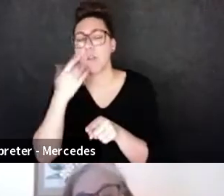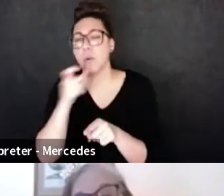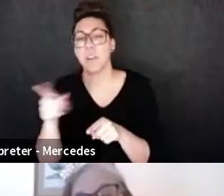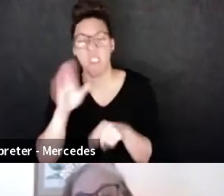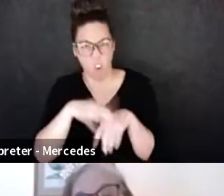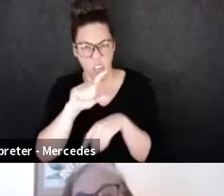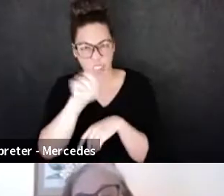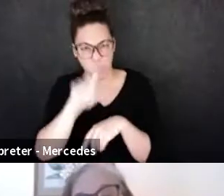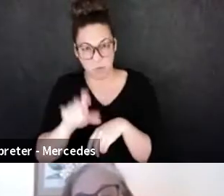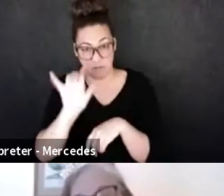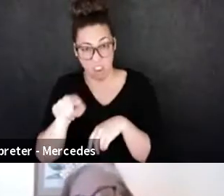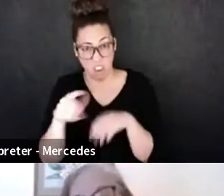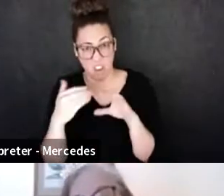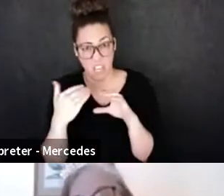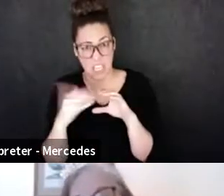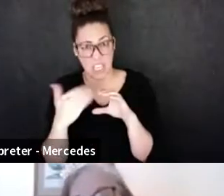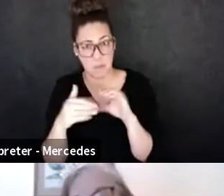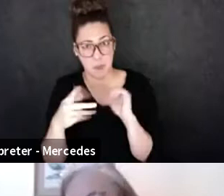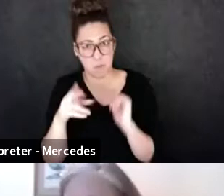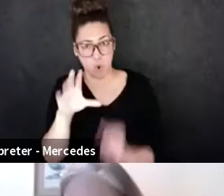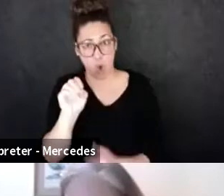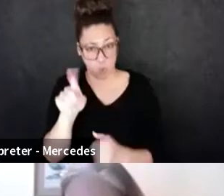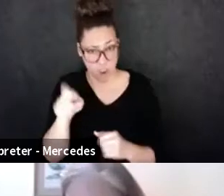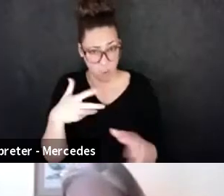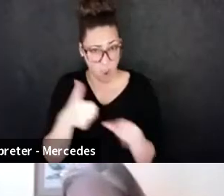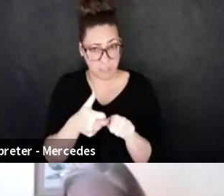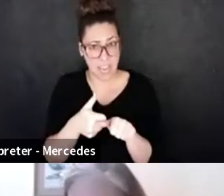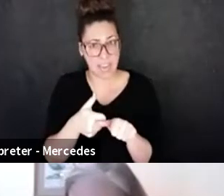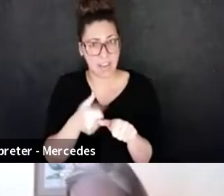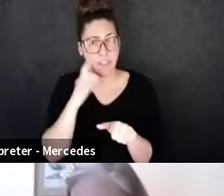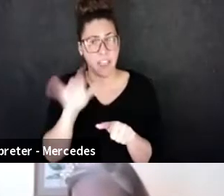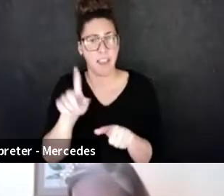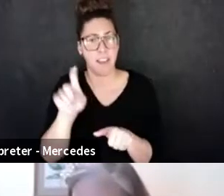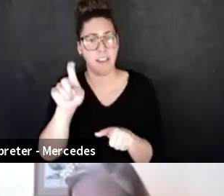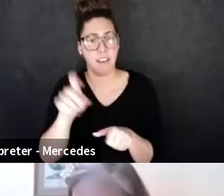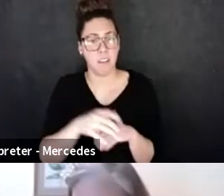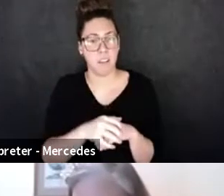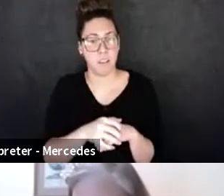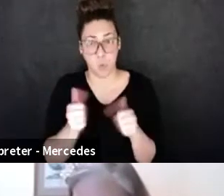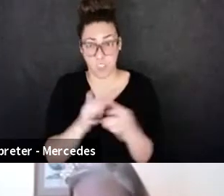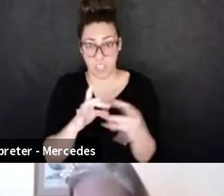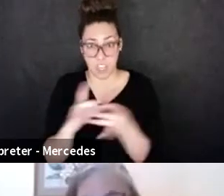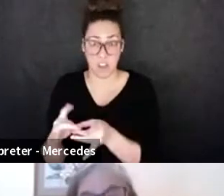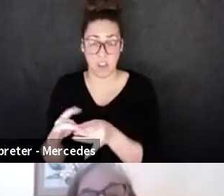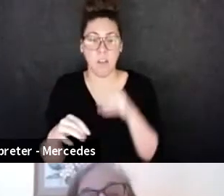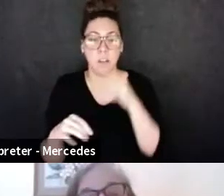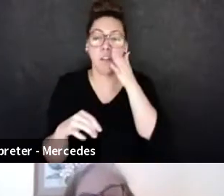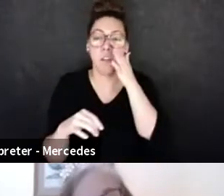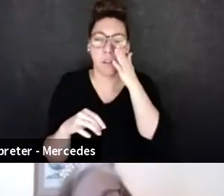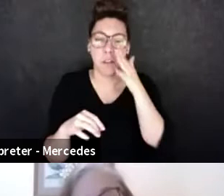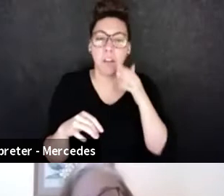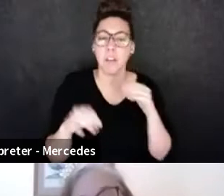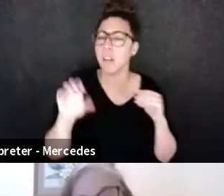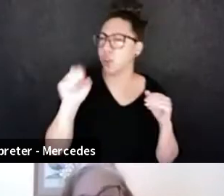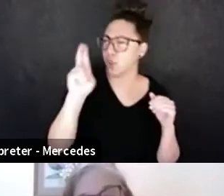that email, the Zoom Pro? Do we have to update to get that going with the connection? So Sue, can you